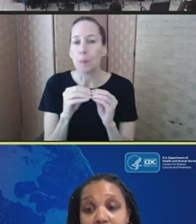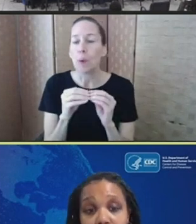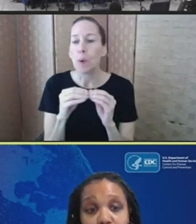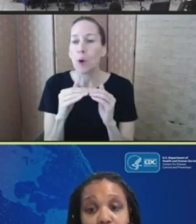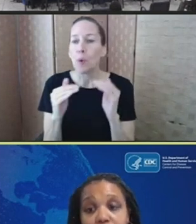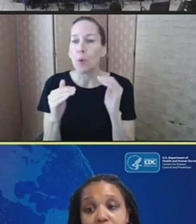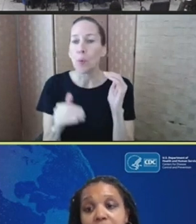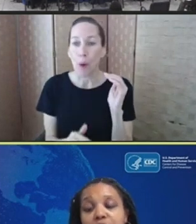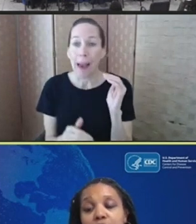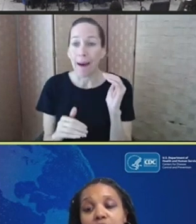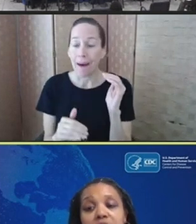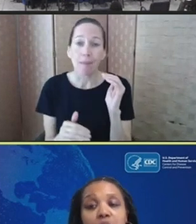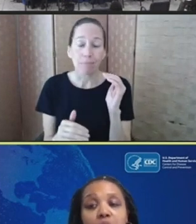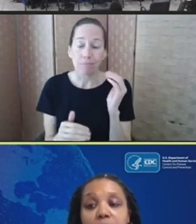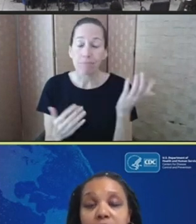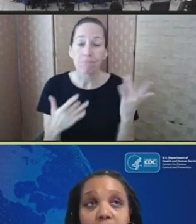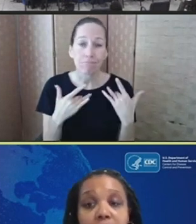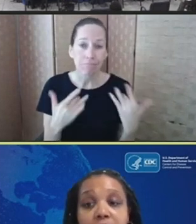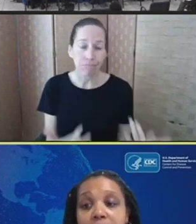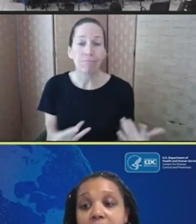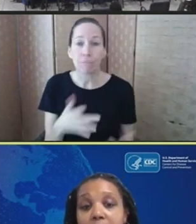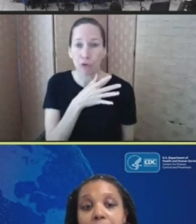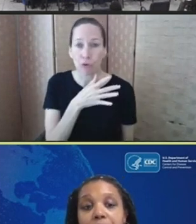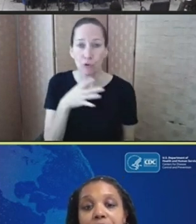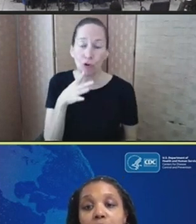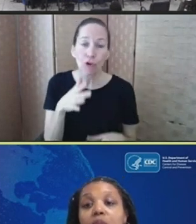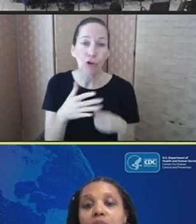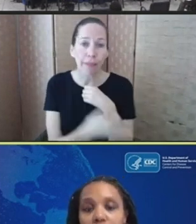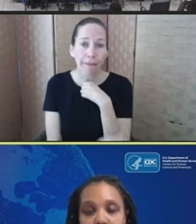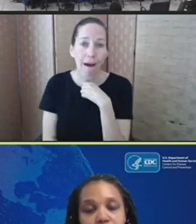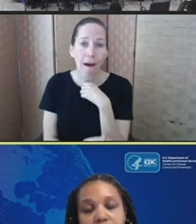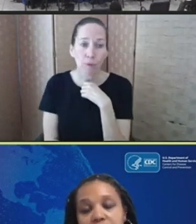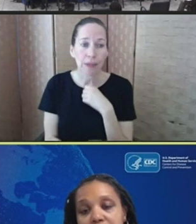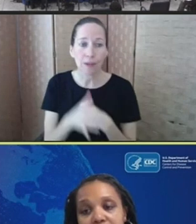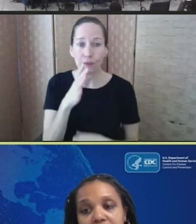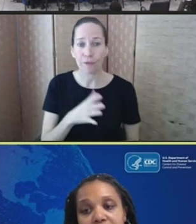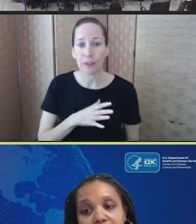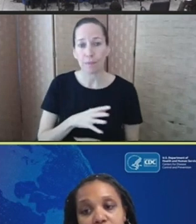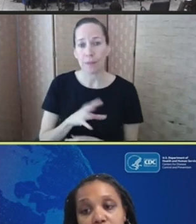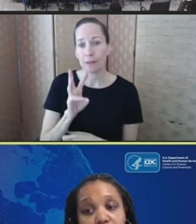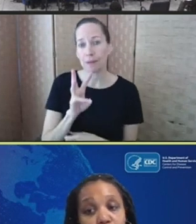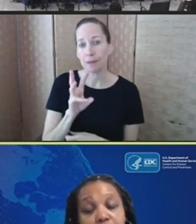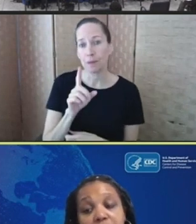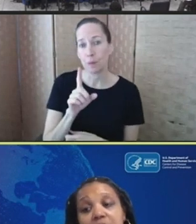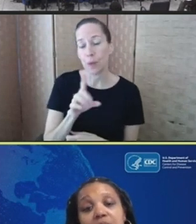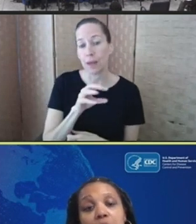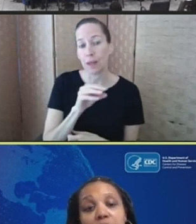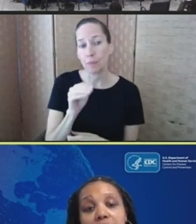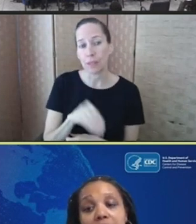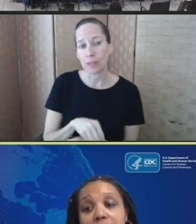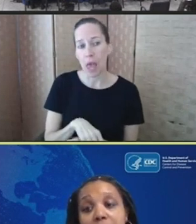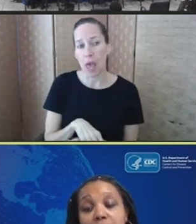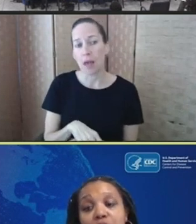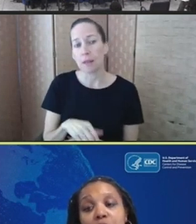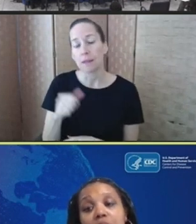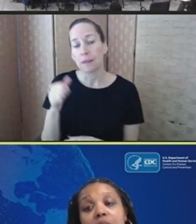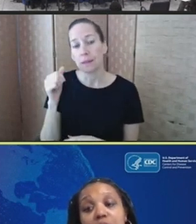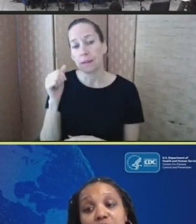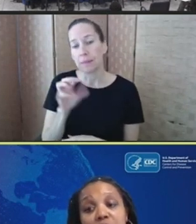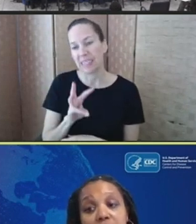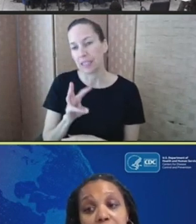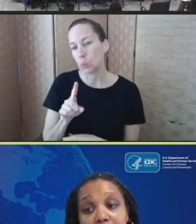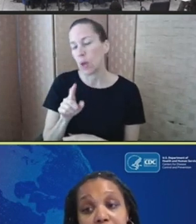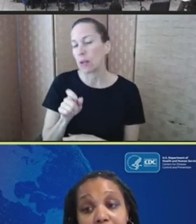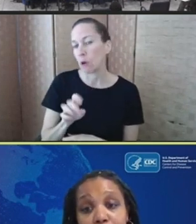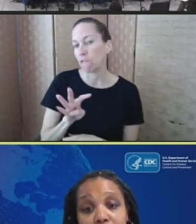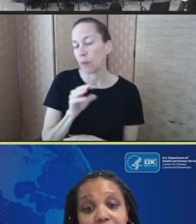rural counties, where females were 61%, were receiving vaccine at 61.4%, whereas males coverage